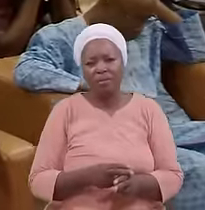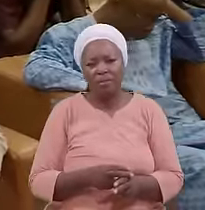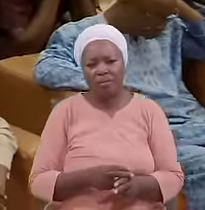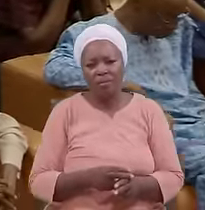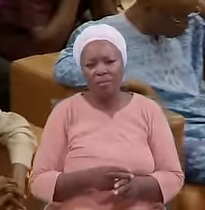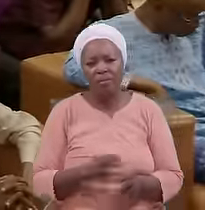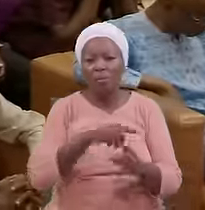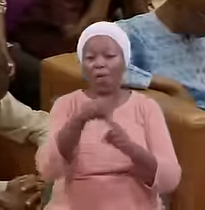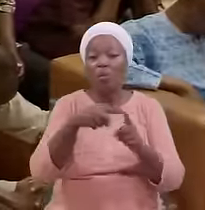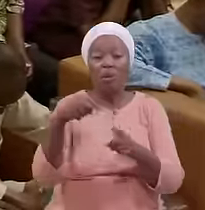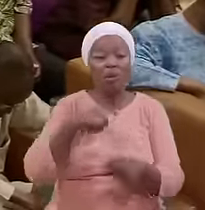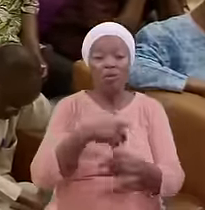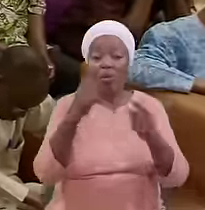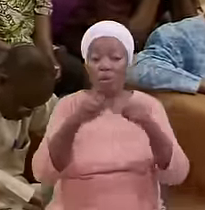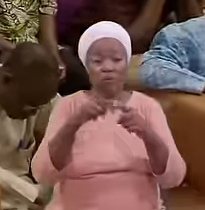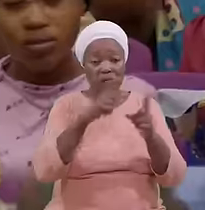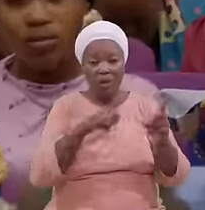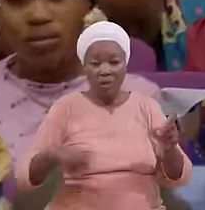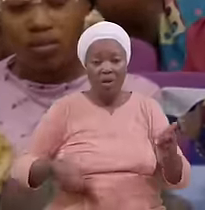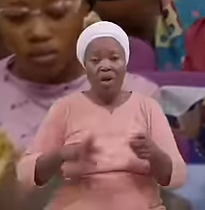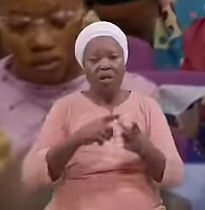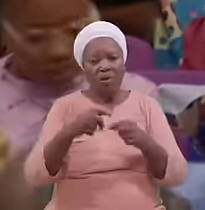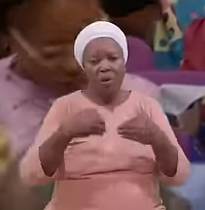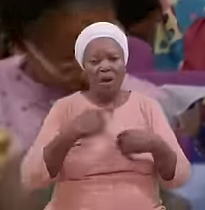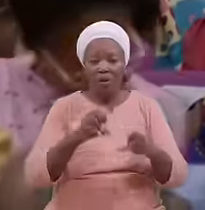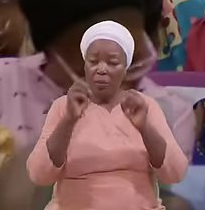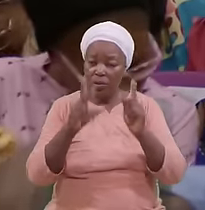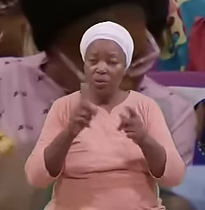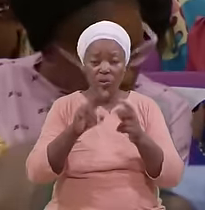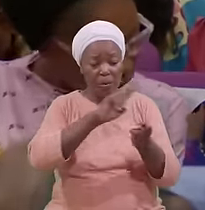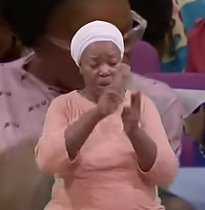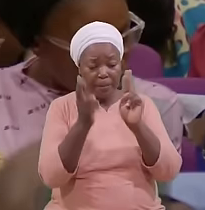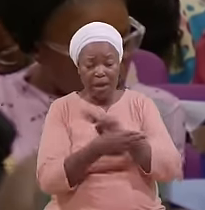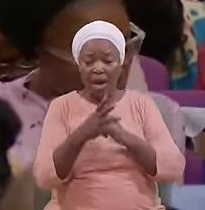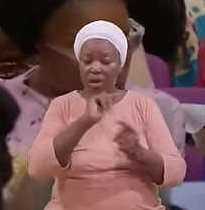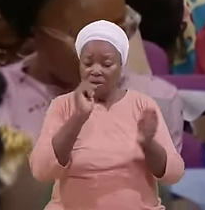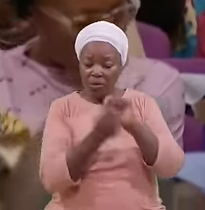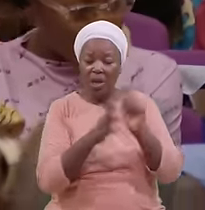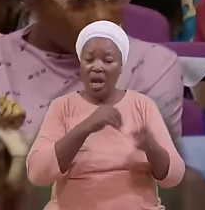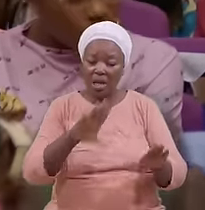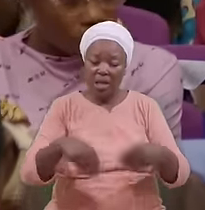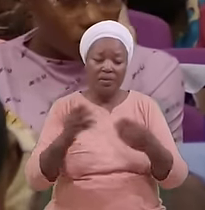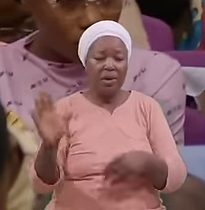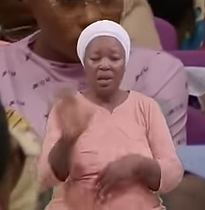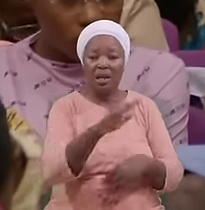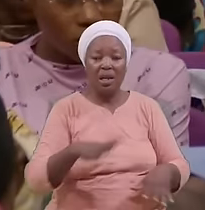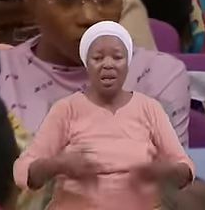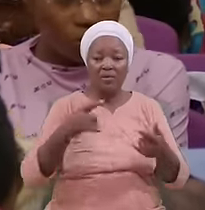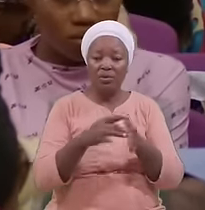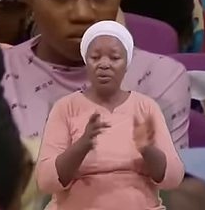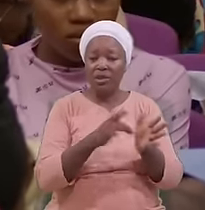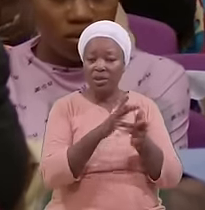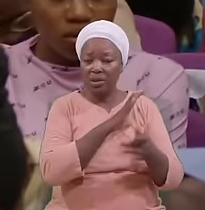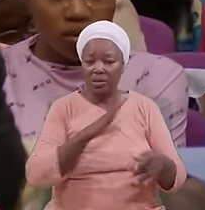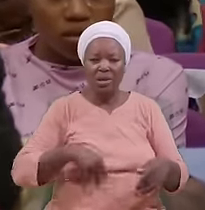When we come before the Lord and we have the chance to repent and to turn and to give our lives to the Lord, there's no shame. We